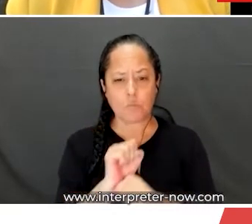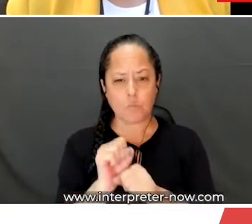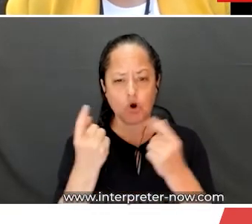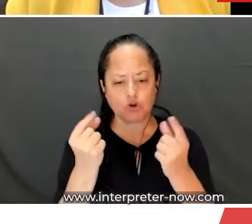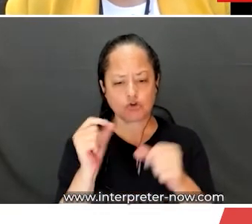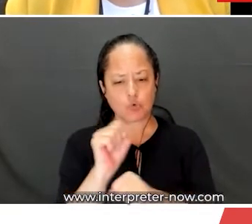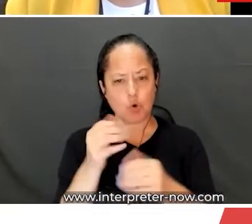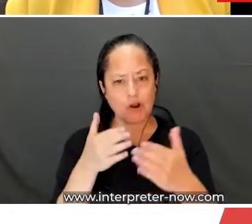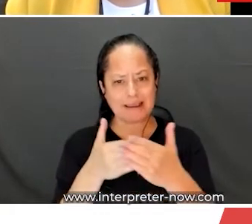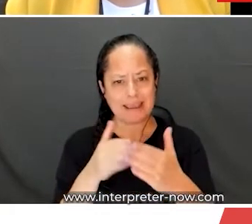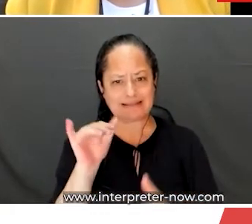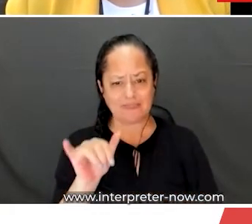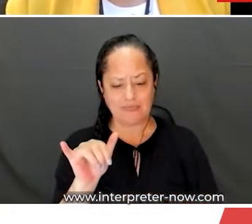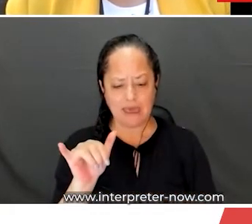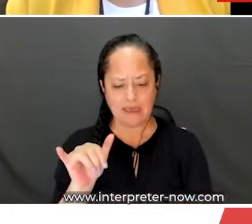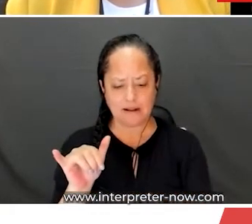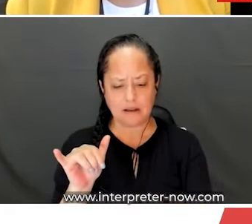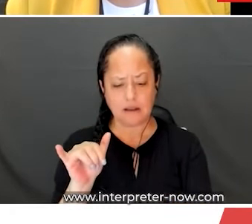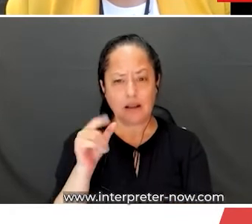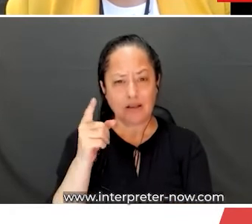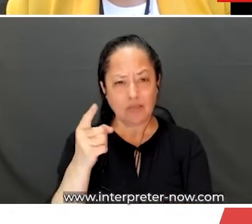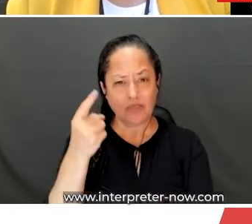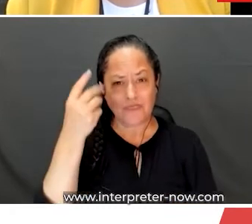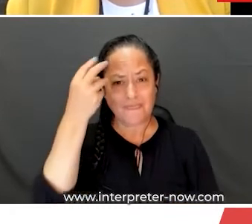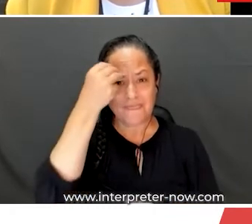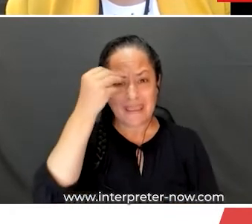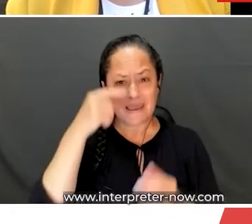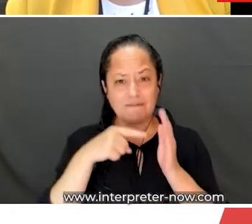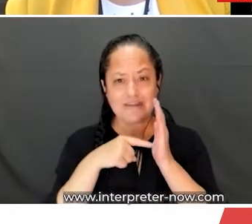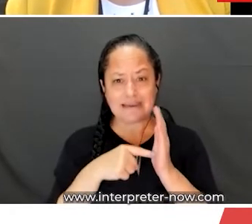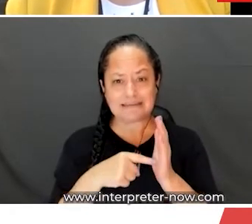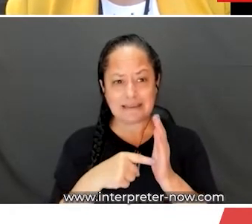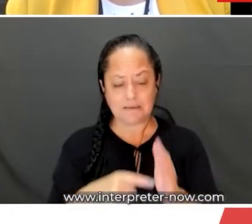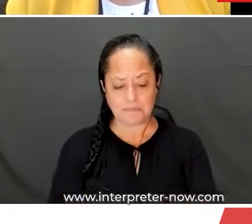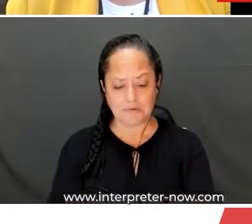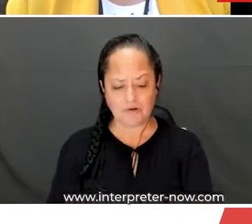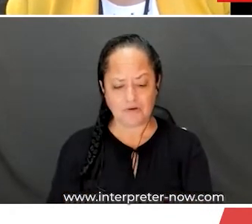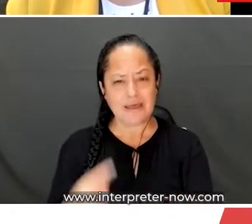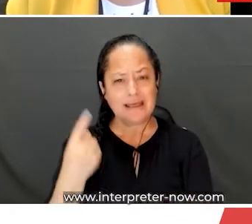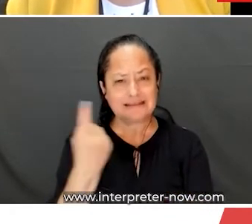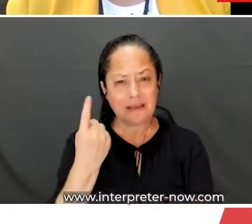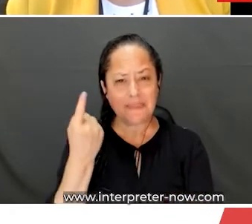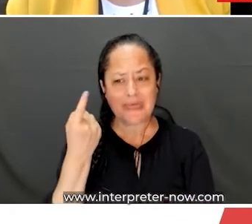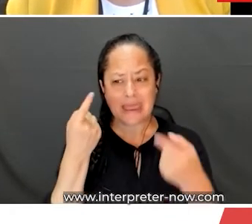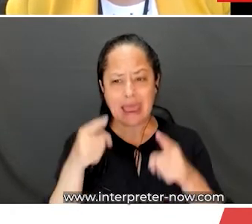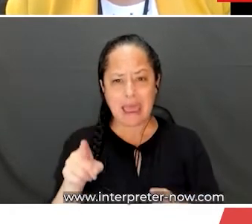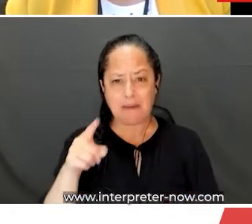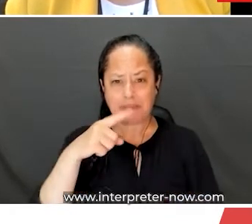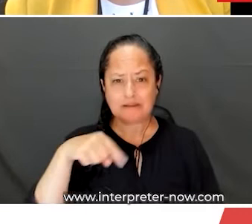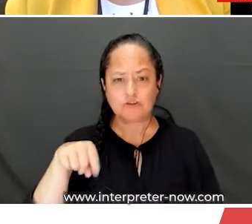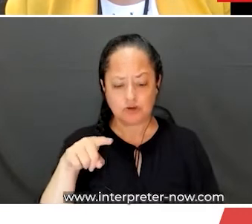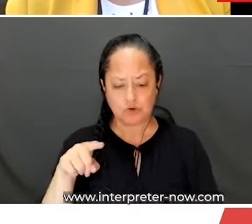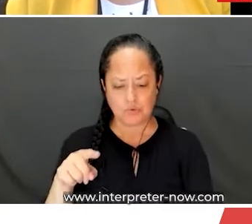against that, right? Can you think of an example of something that has happened to you, and